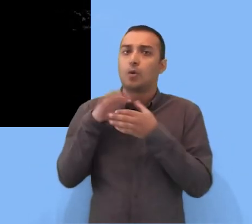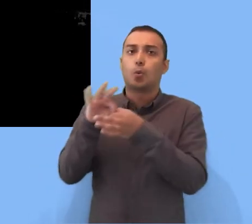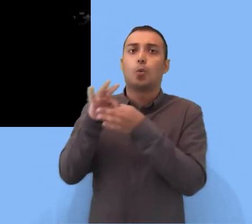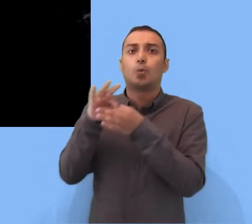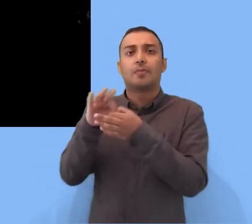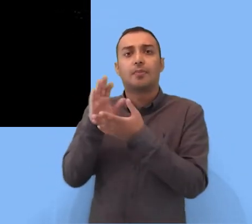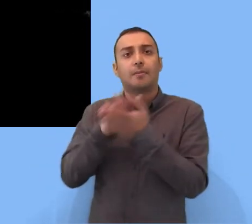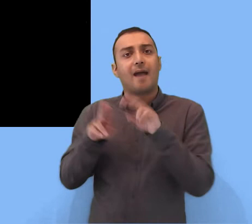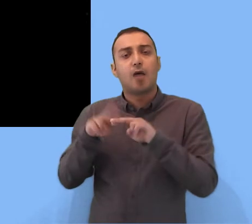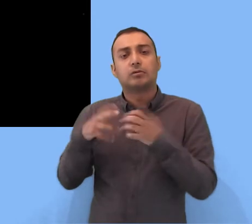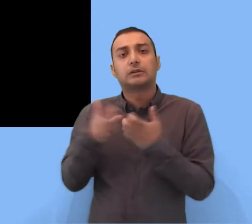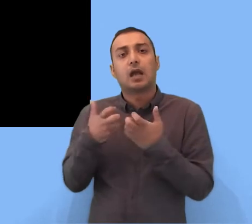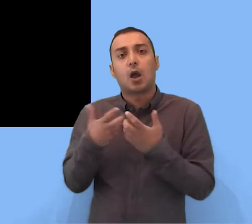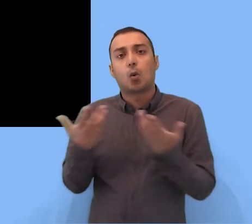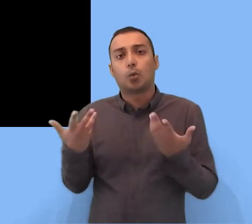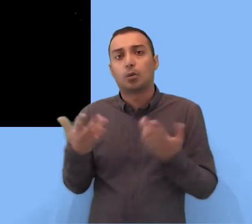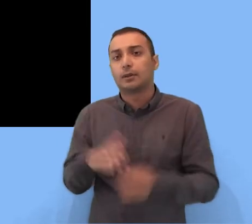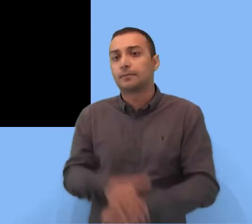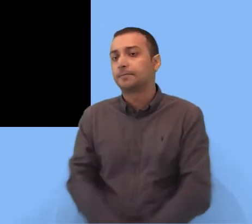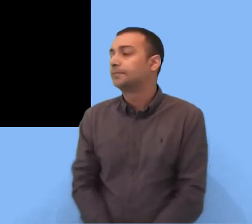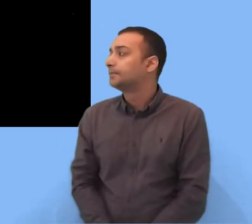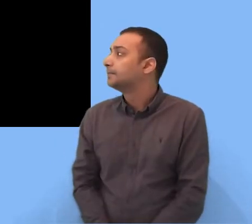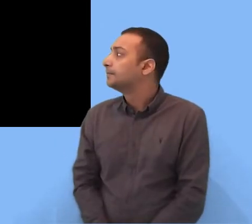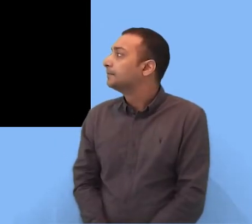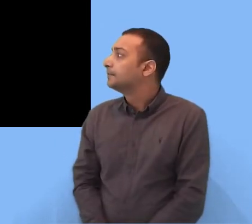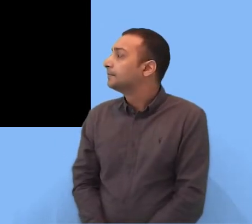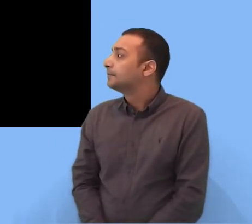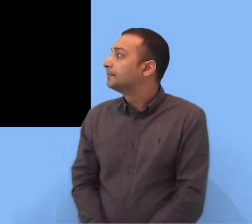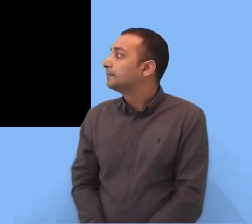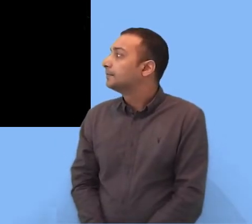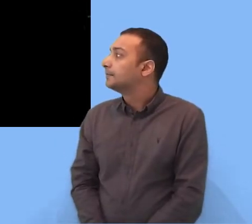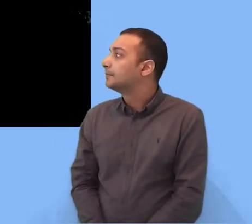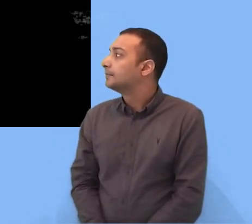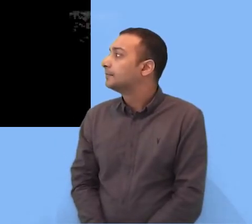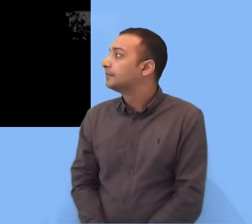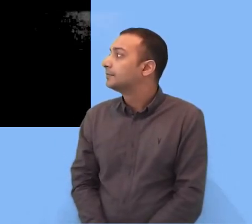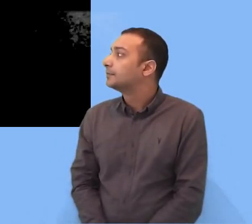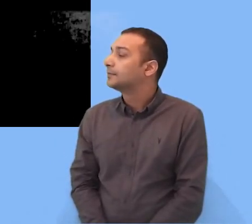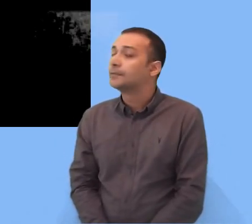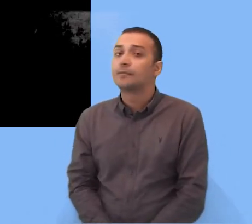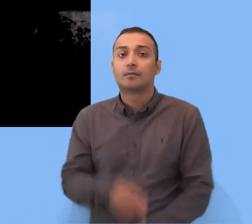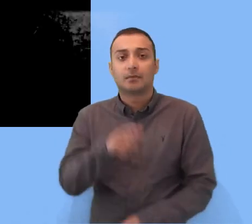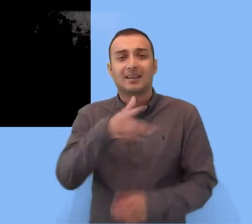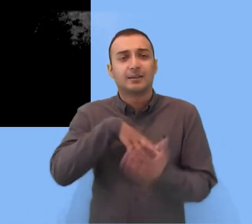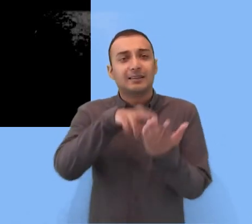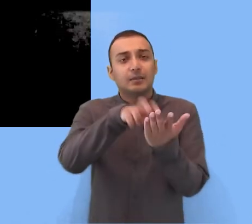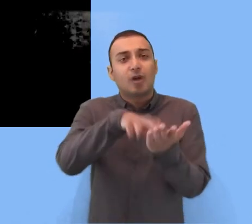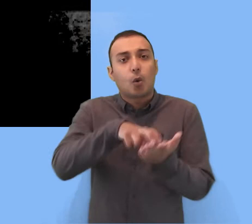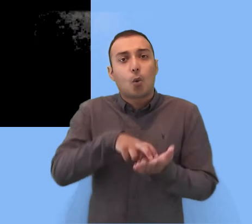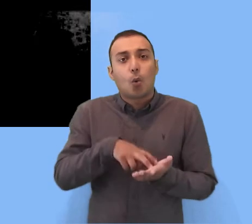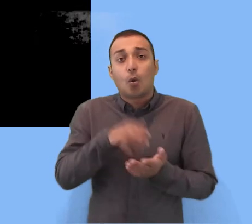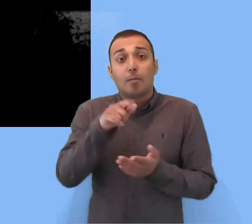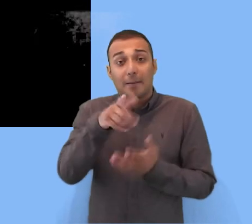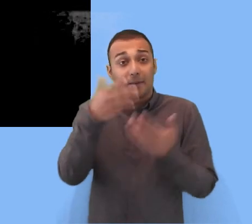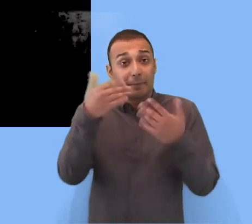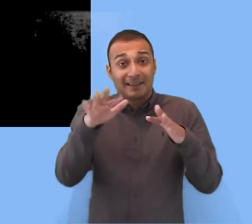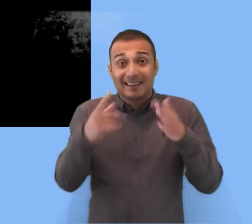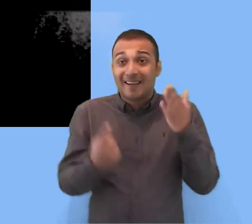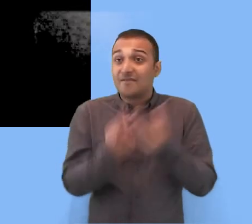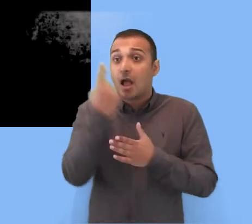So if you have an event for parents, write down what it was, keep